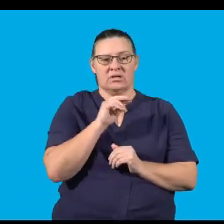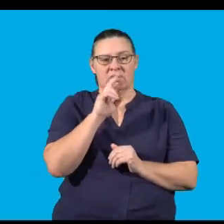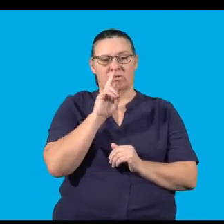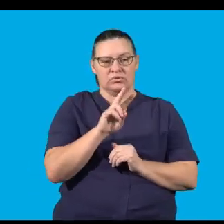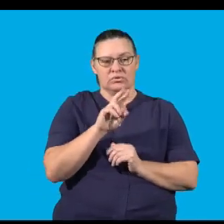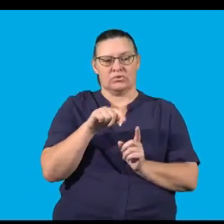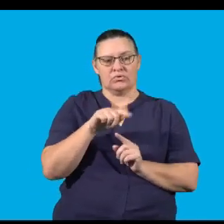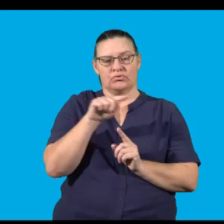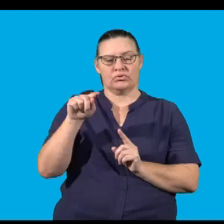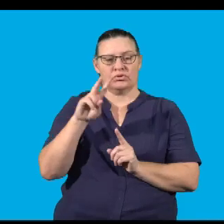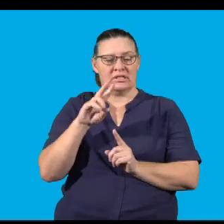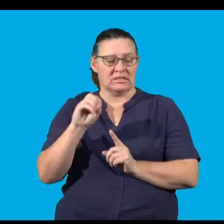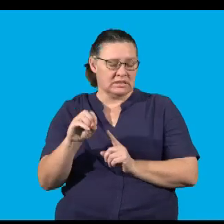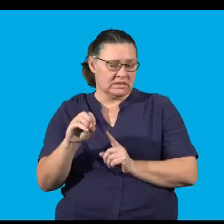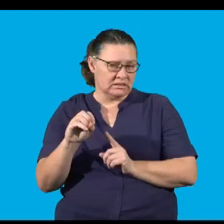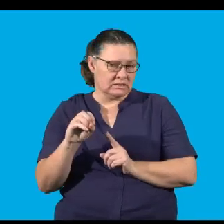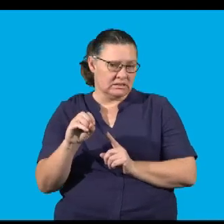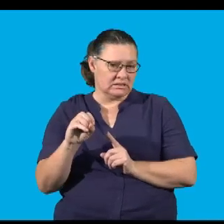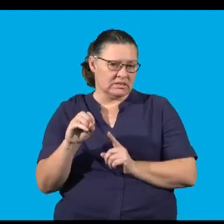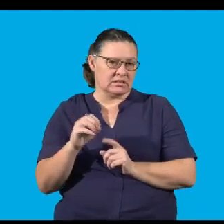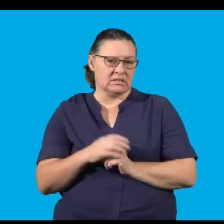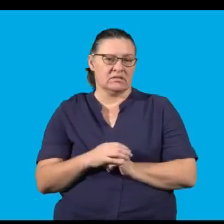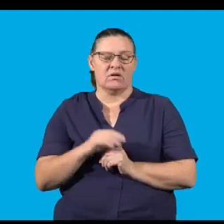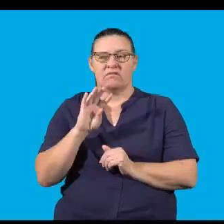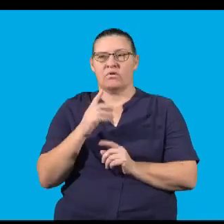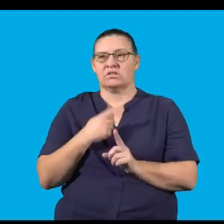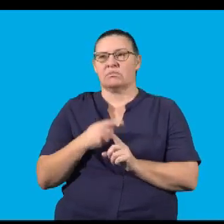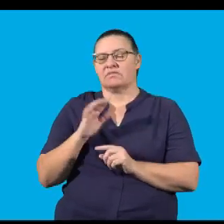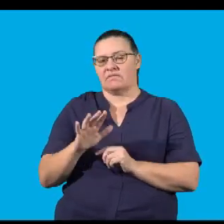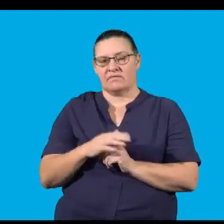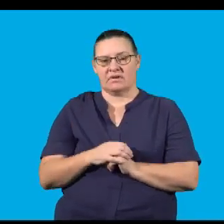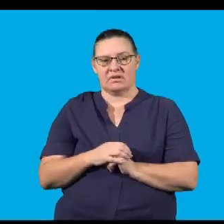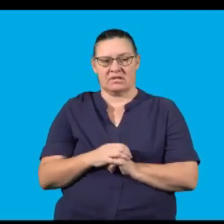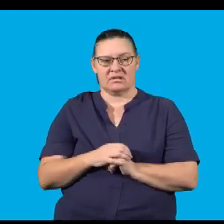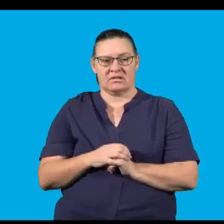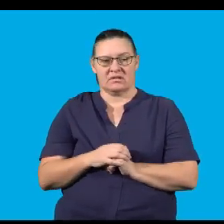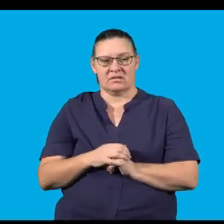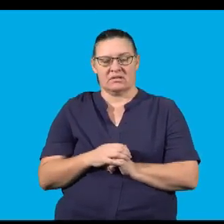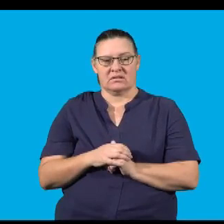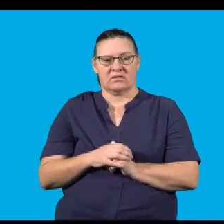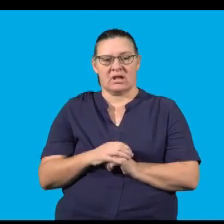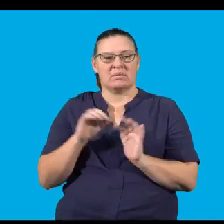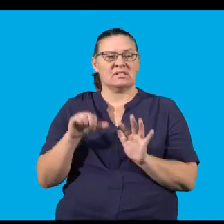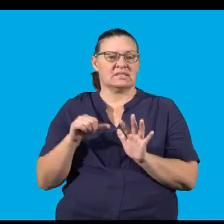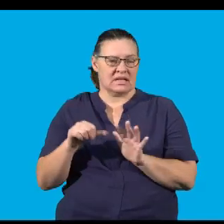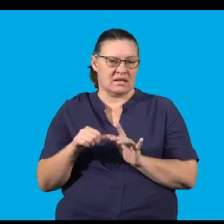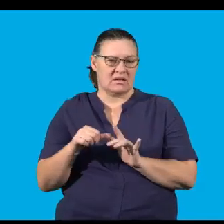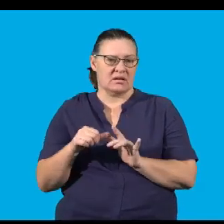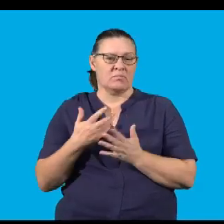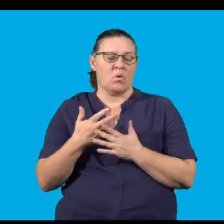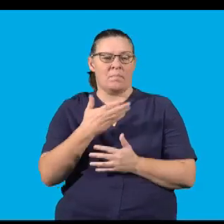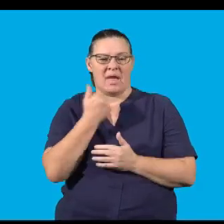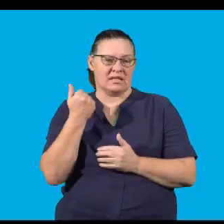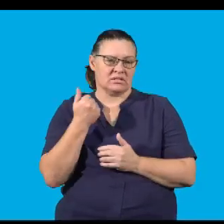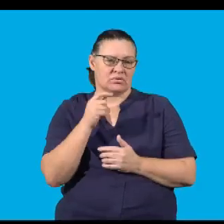root 20. Can we go any further with that? 20 is 4 times 5. Okay, so we could have actually gone with 16 here. That would have been